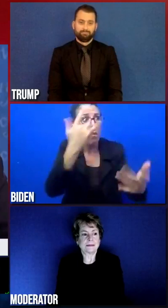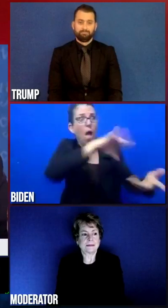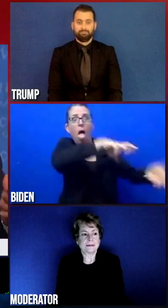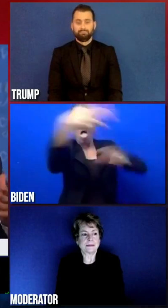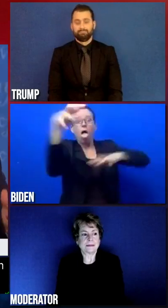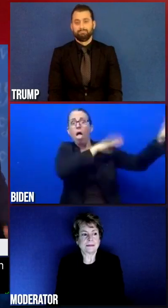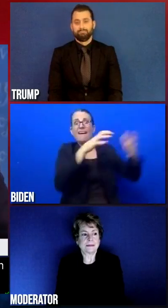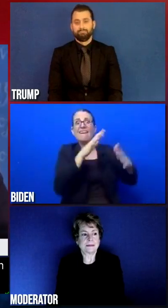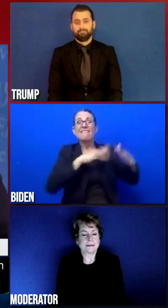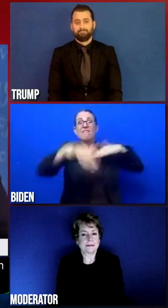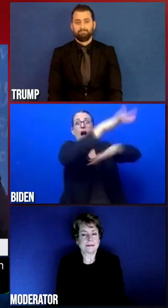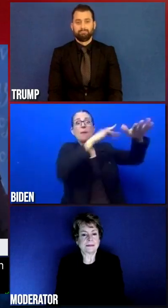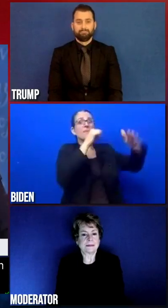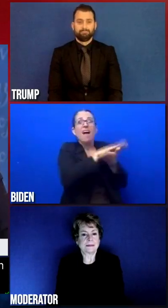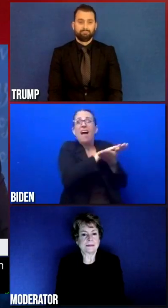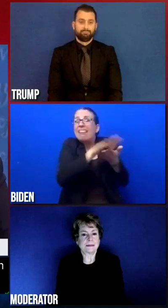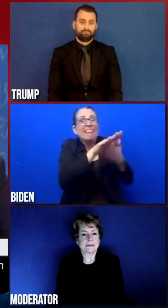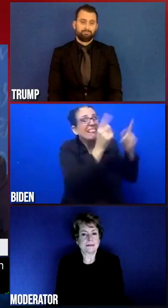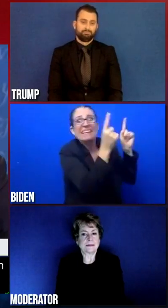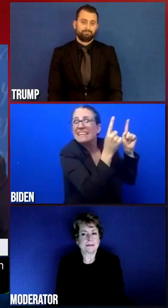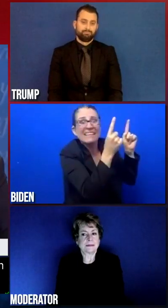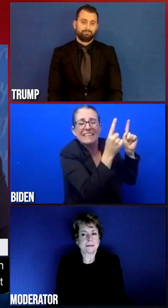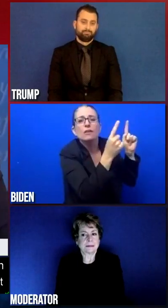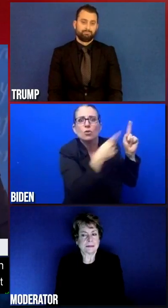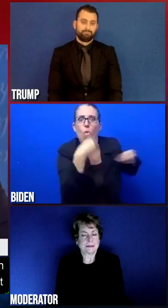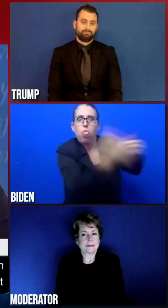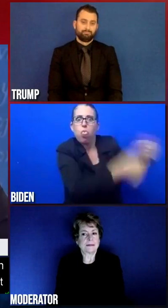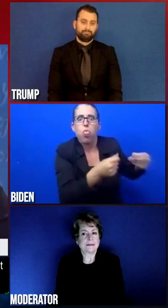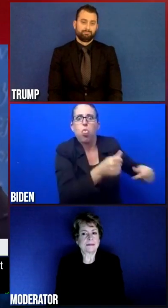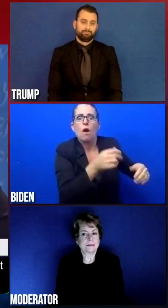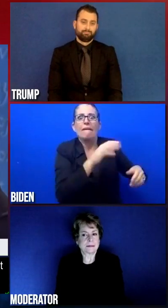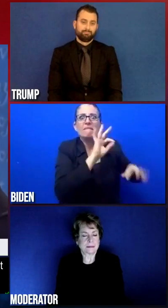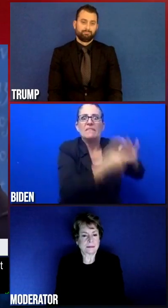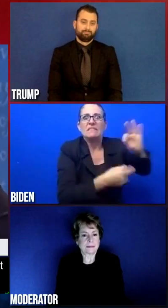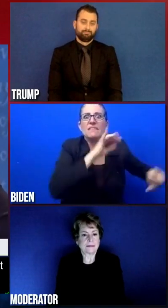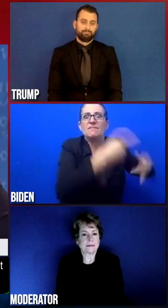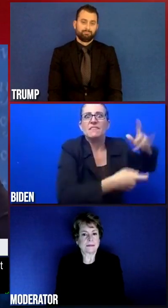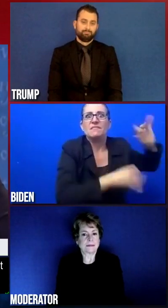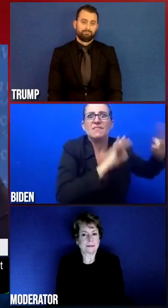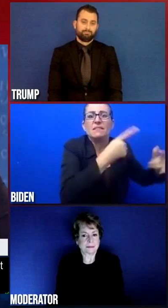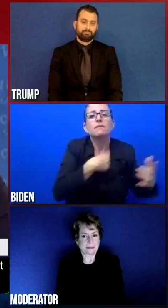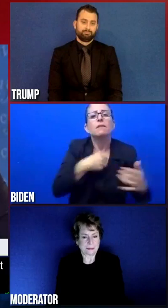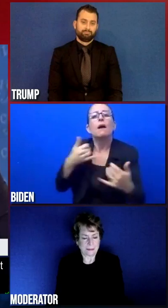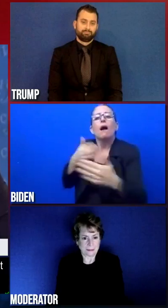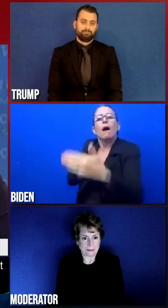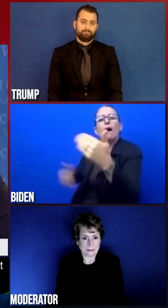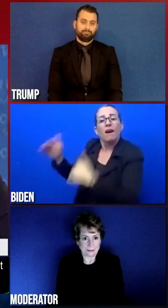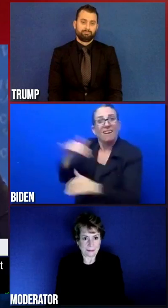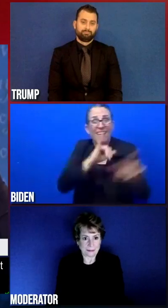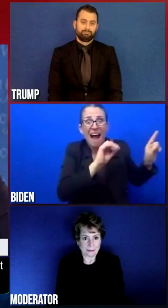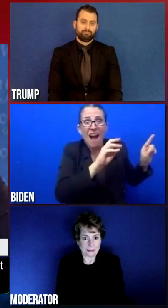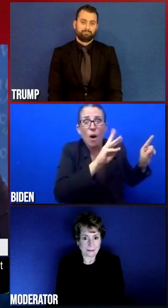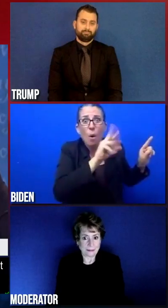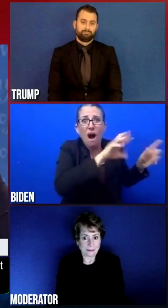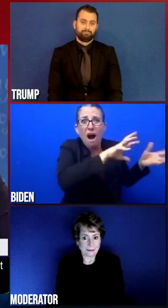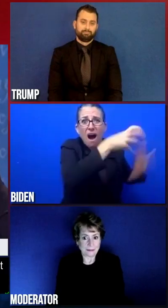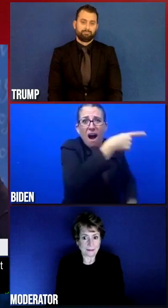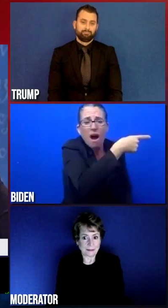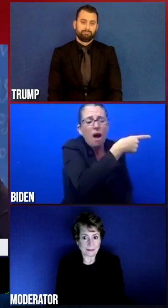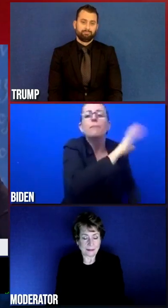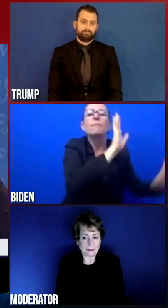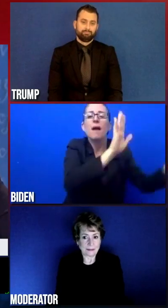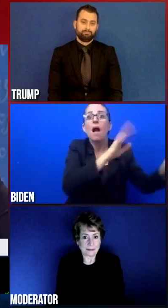out entire sections and counties in Iowa. They didn't happen before. They're because of global warming. We make